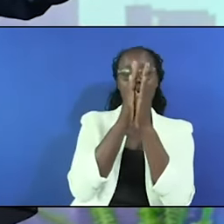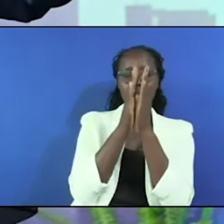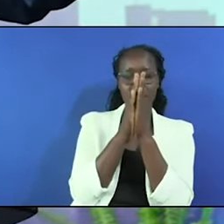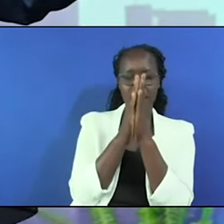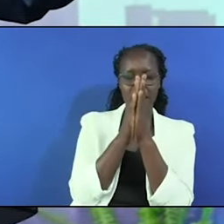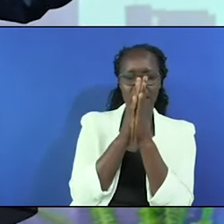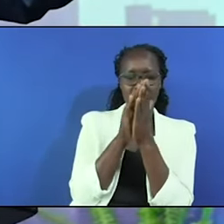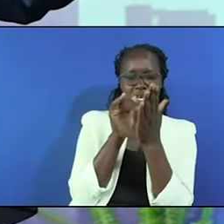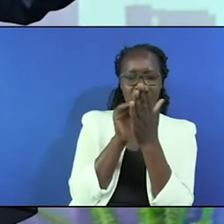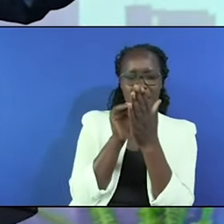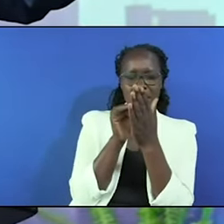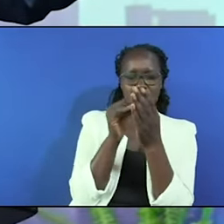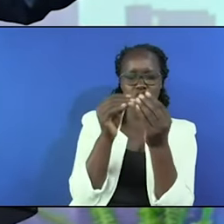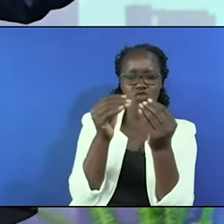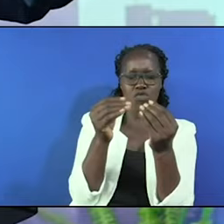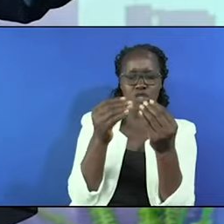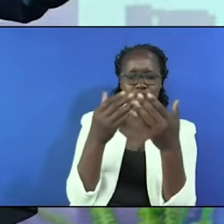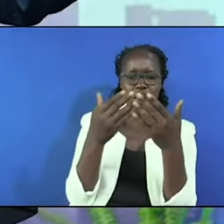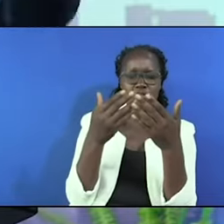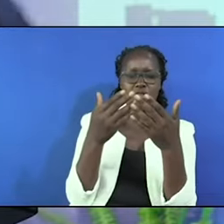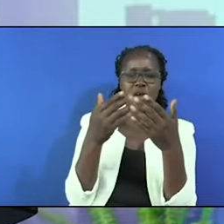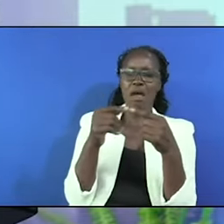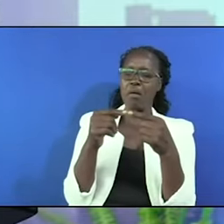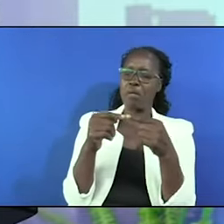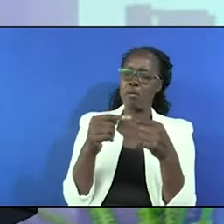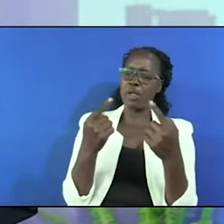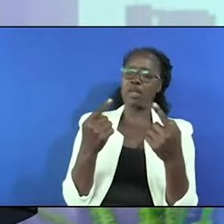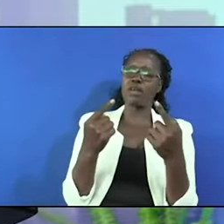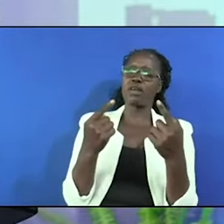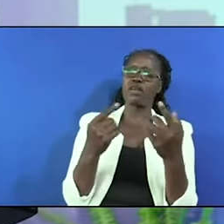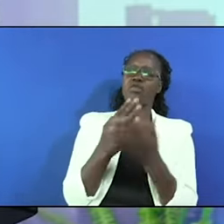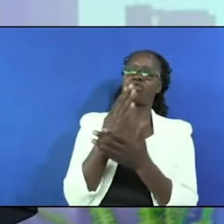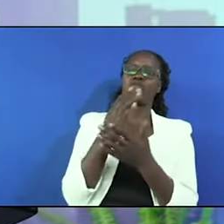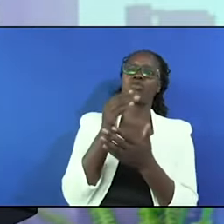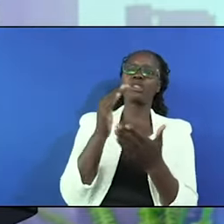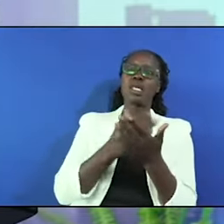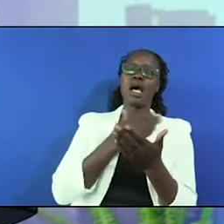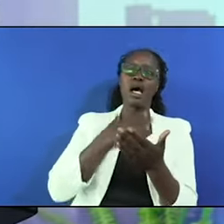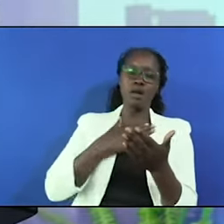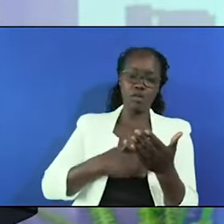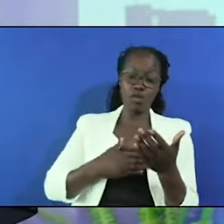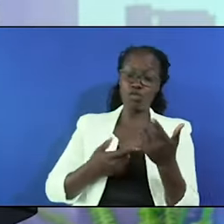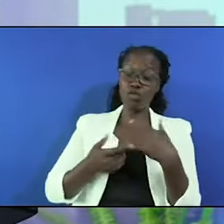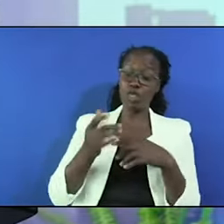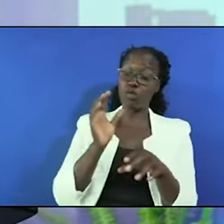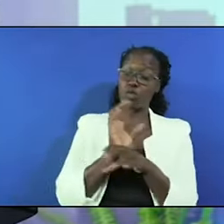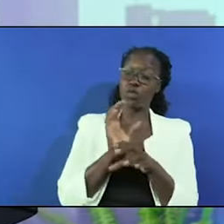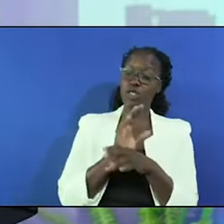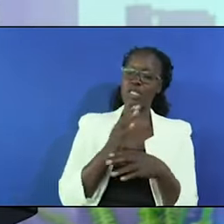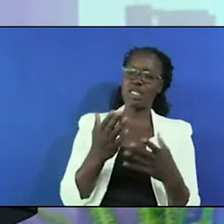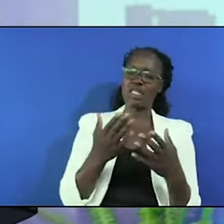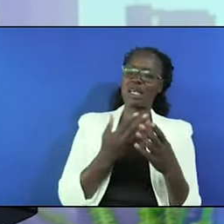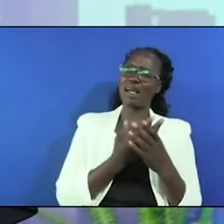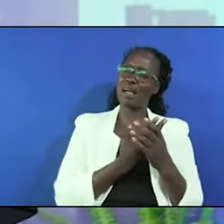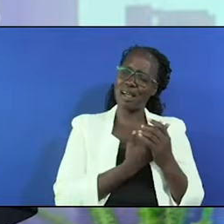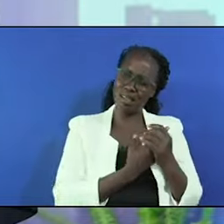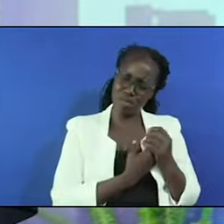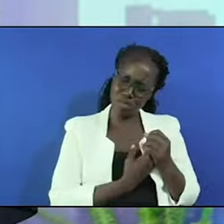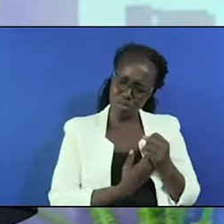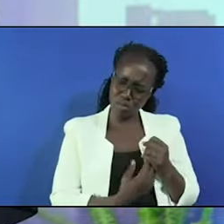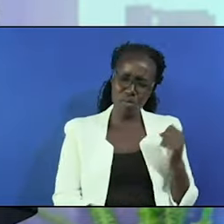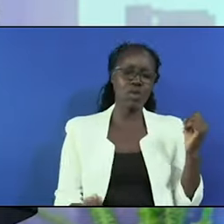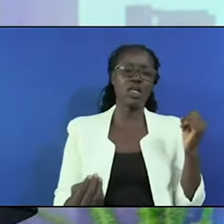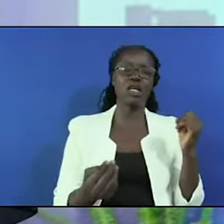you will give a breakthrough to somebody who came in this congregation heartbroken,